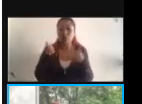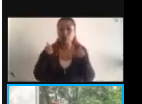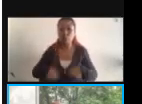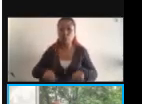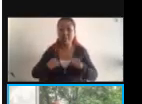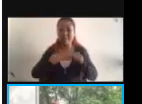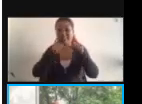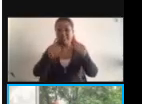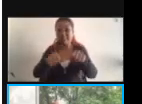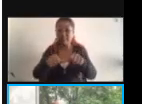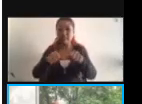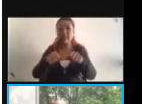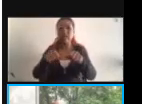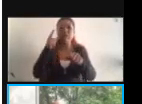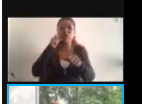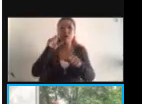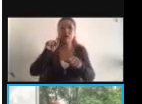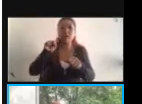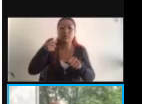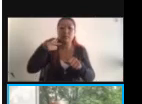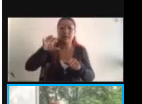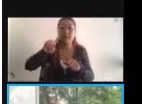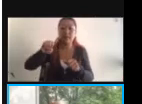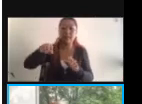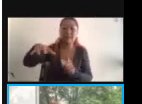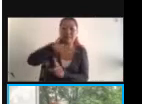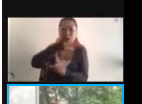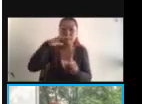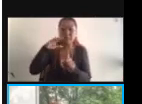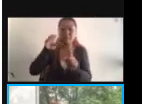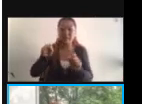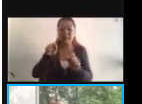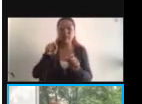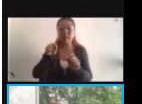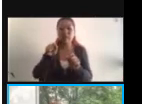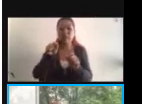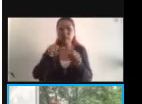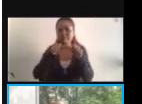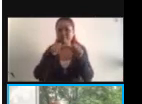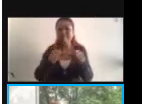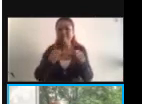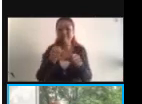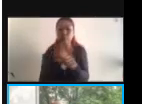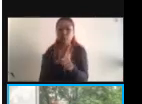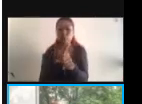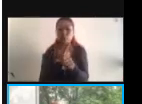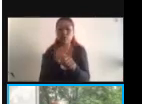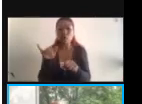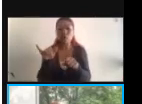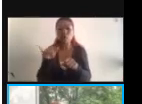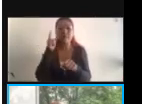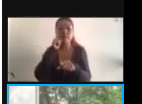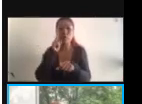space environment. And also they wanted to perform other activities like docking and